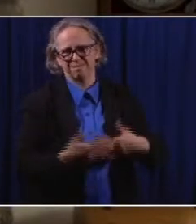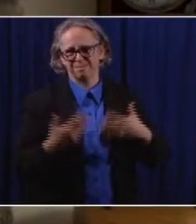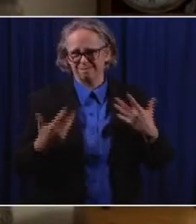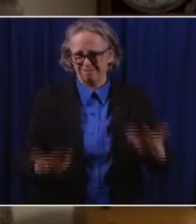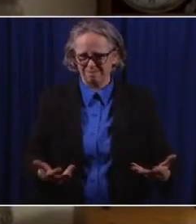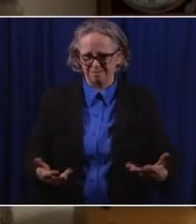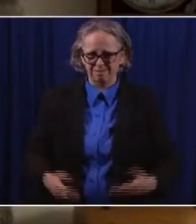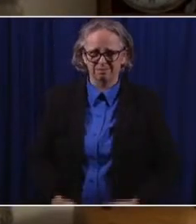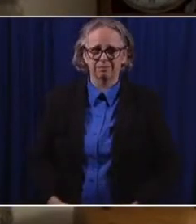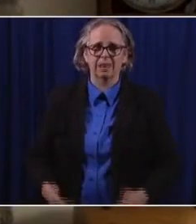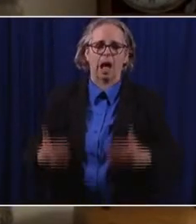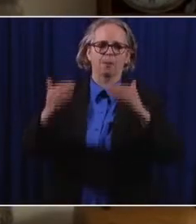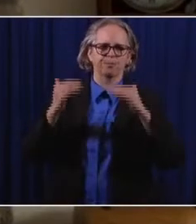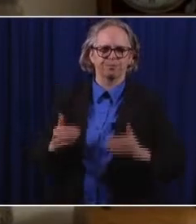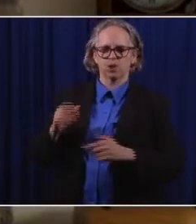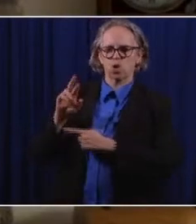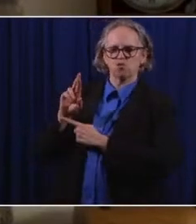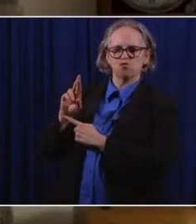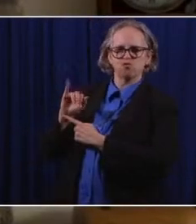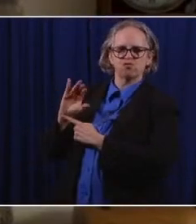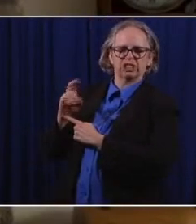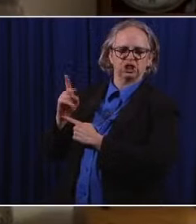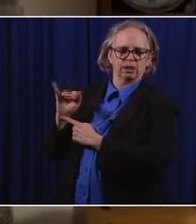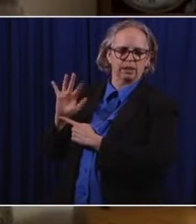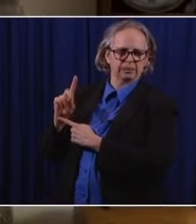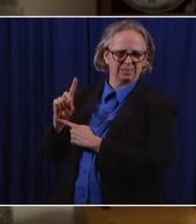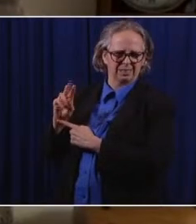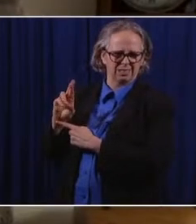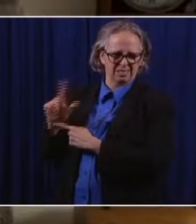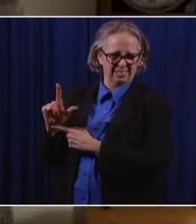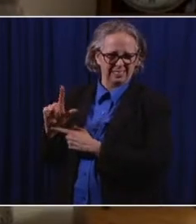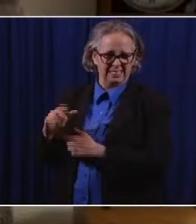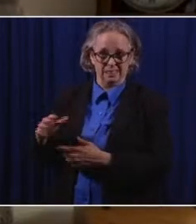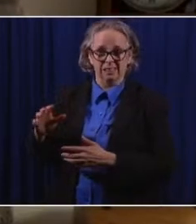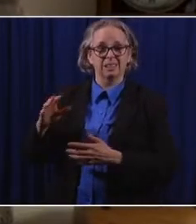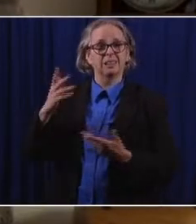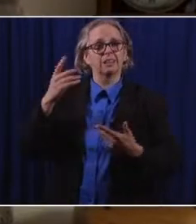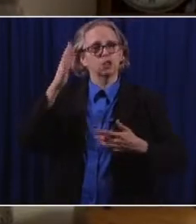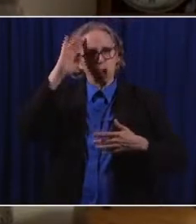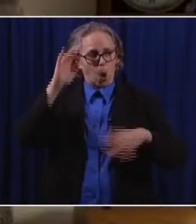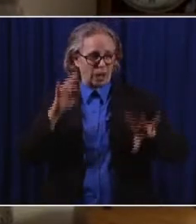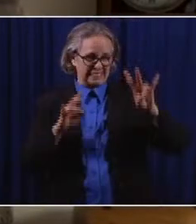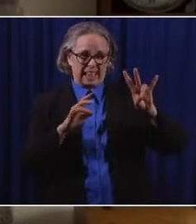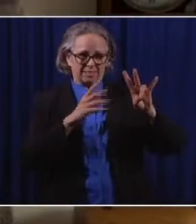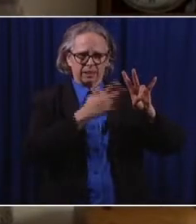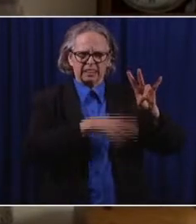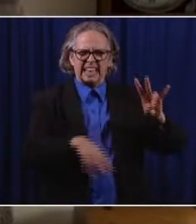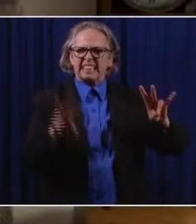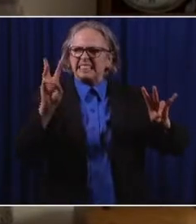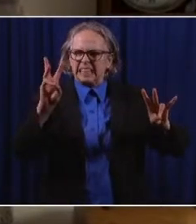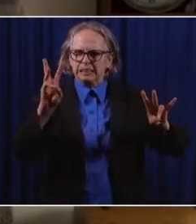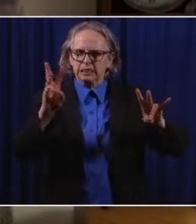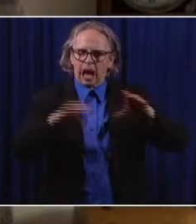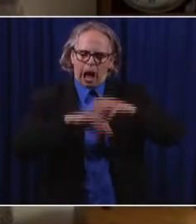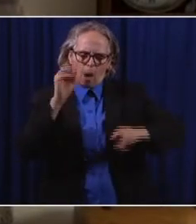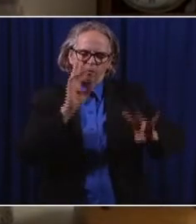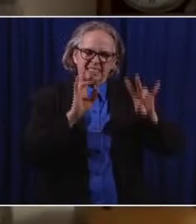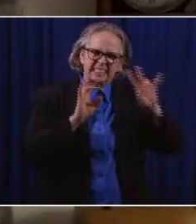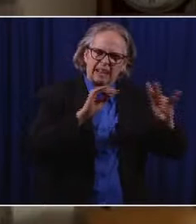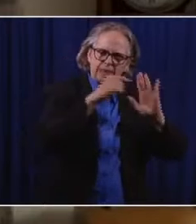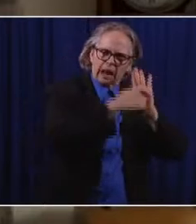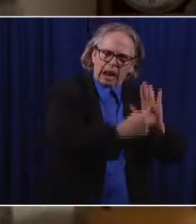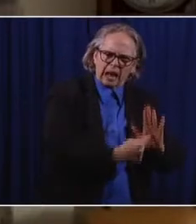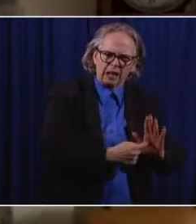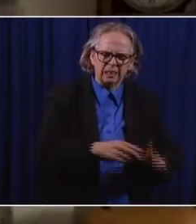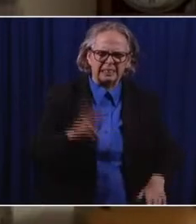Richland County. They meet 6 of 7 indicators this week, and they are on our watch list. The county has more than doubled